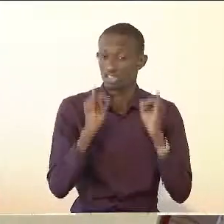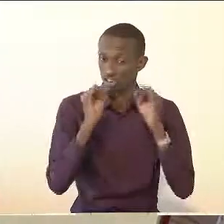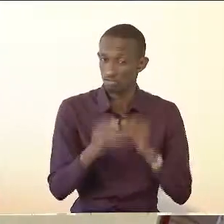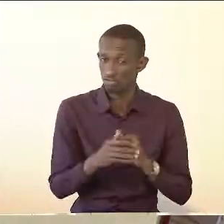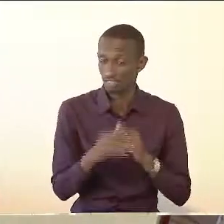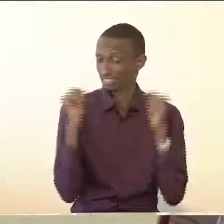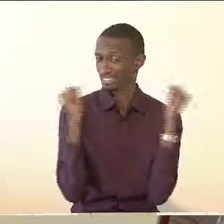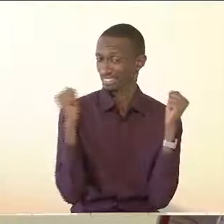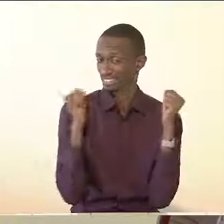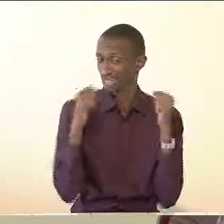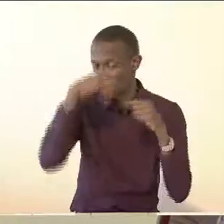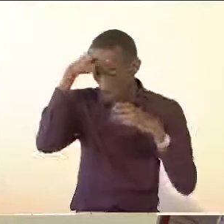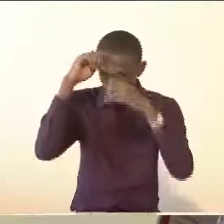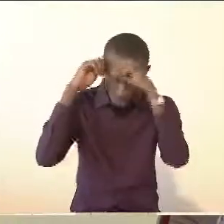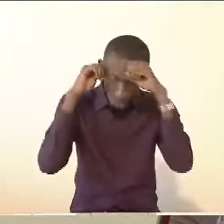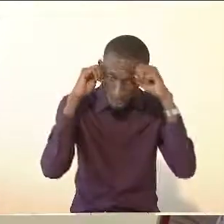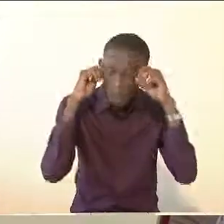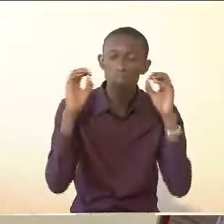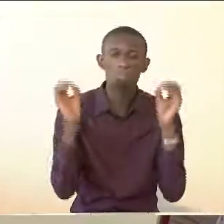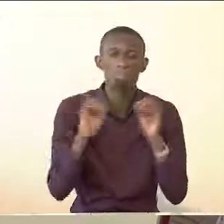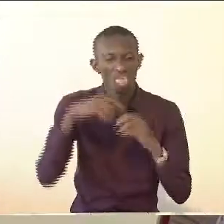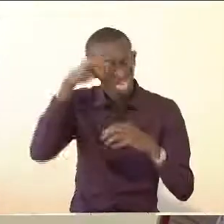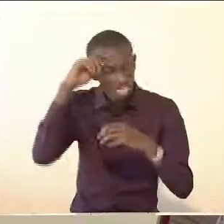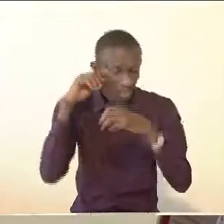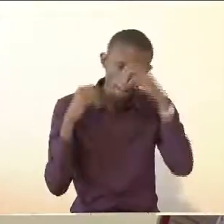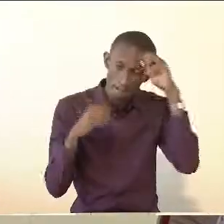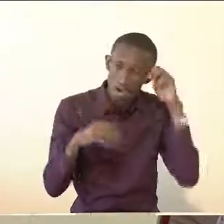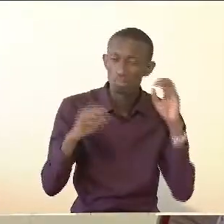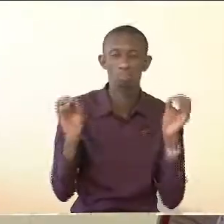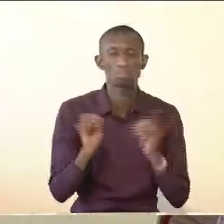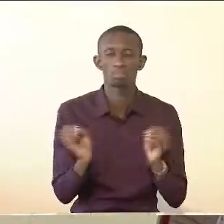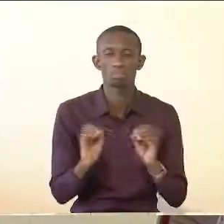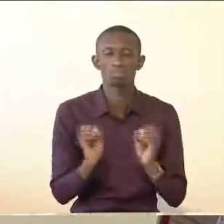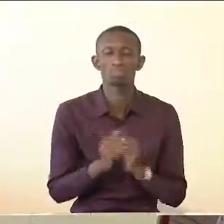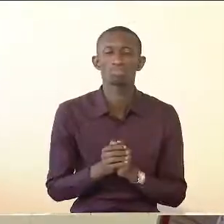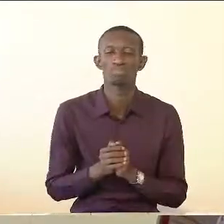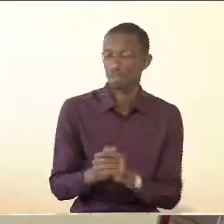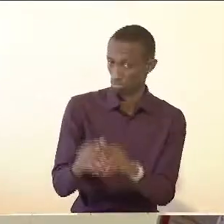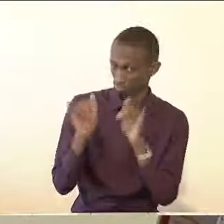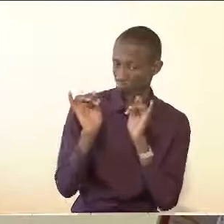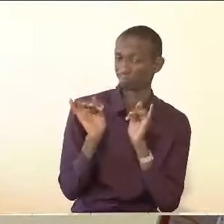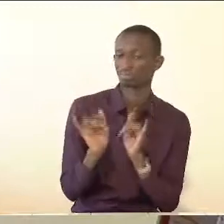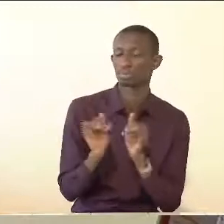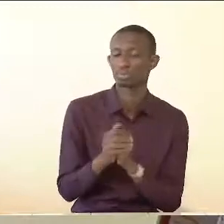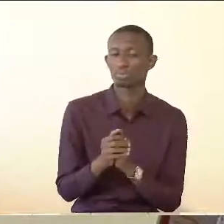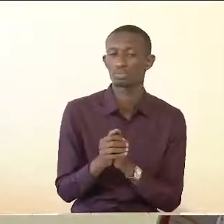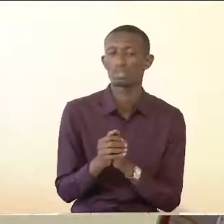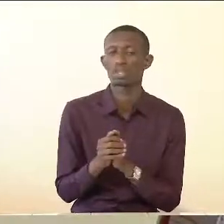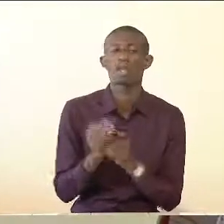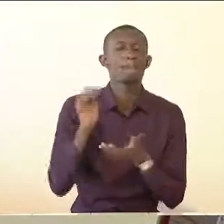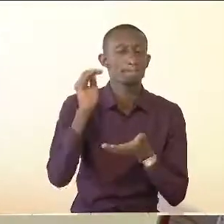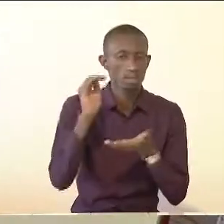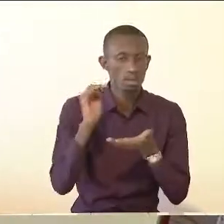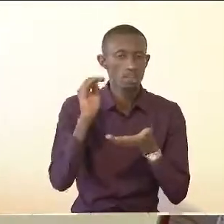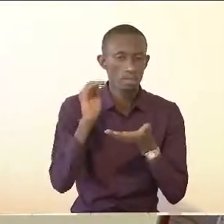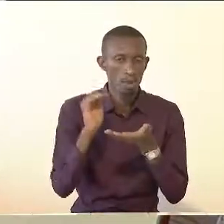means that sweating is going, there is a suppress, there is a stopping of sweating, decrease of production of sweat. That one is one